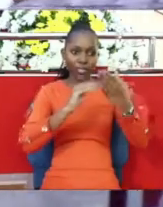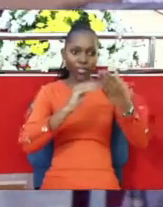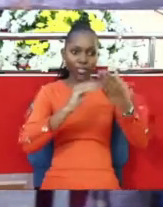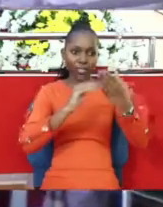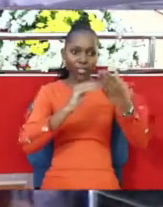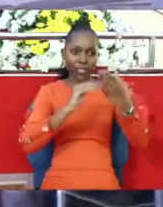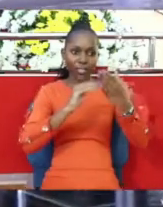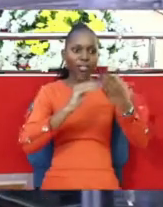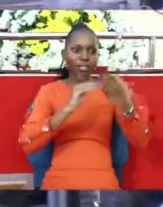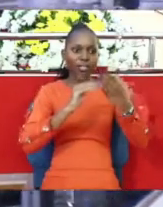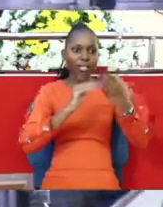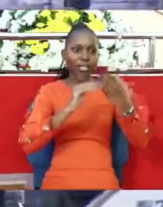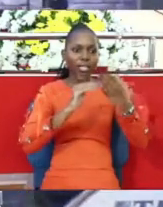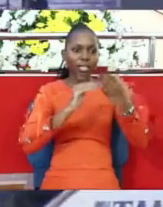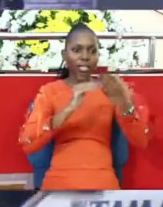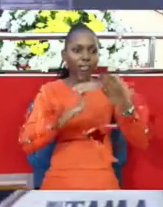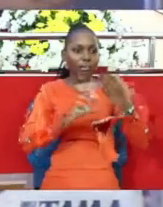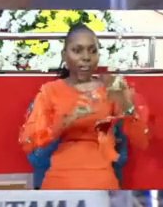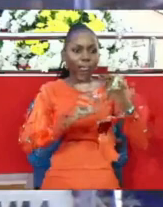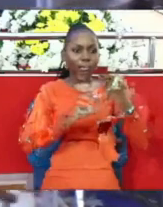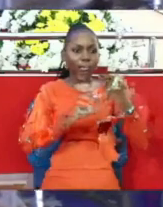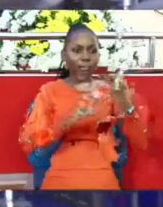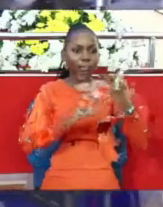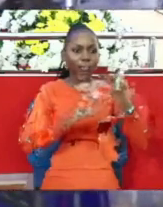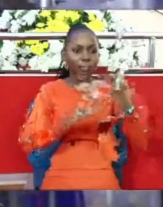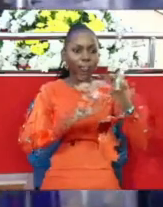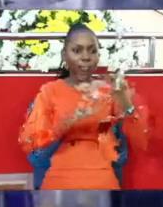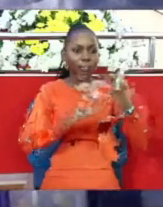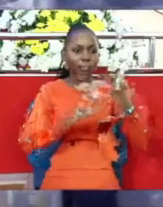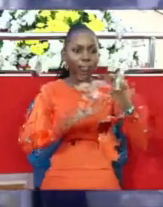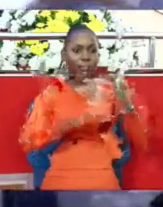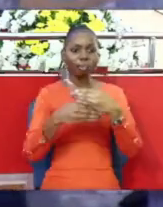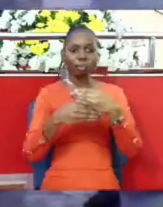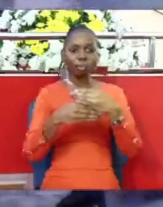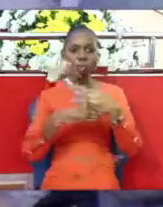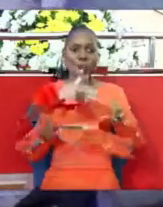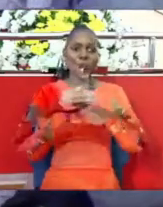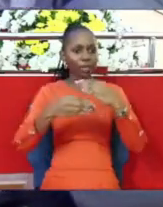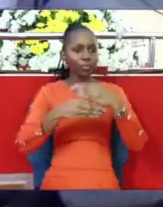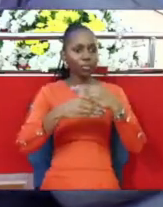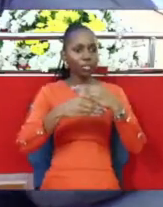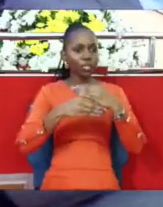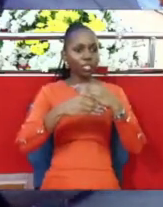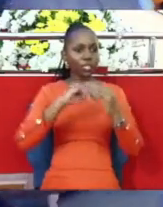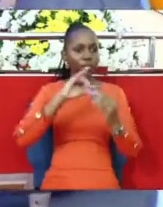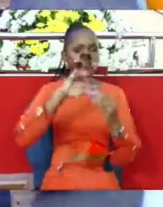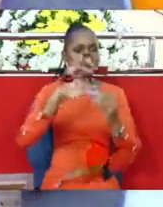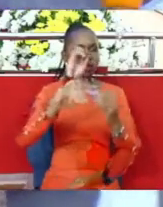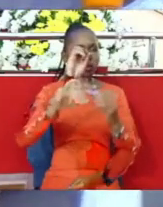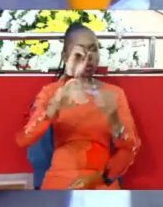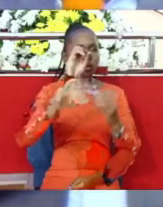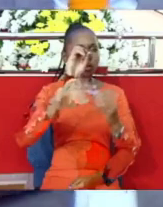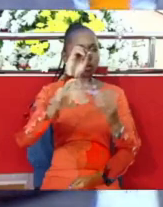Smith. Walifanya kitu kinachoitwa port. People from Mombasa, you had Fort Jesus. Walikuwa pale Mombasa na Fort Jesus. But